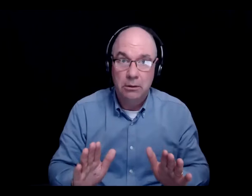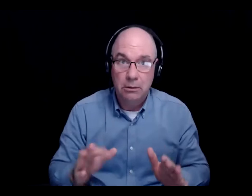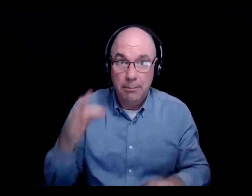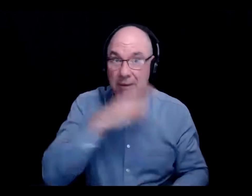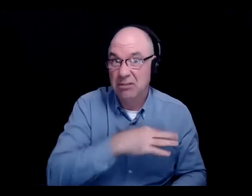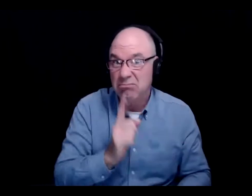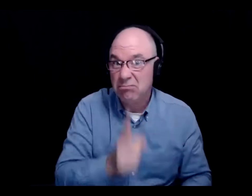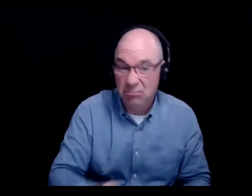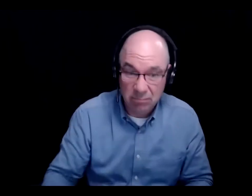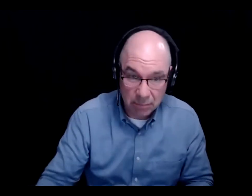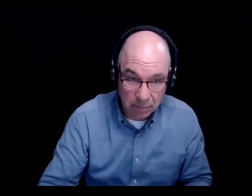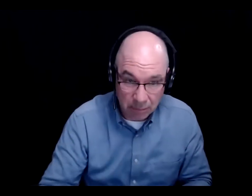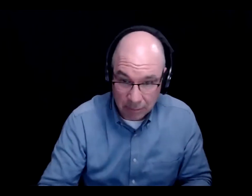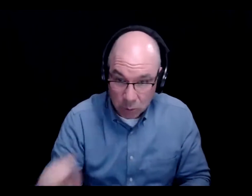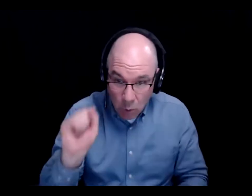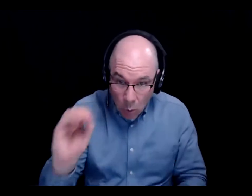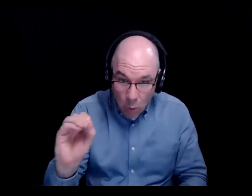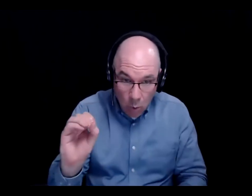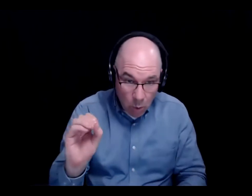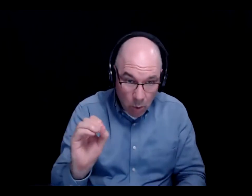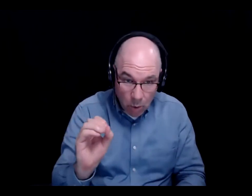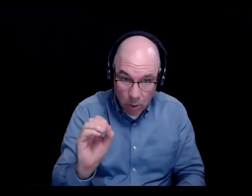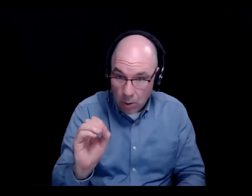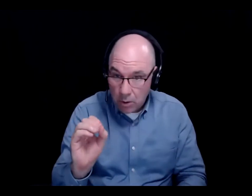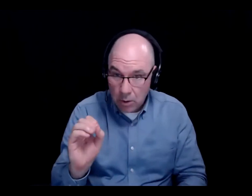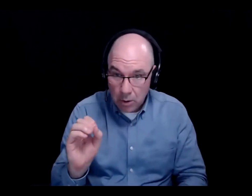benefit. So